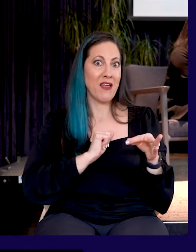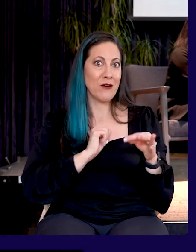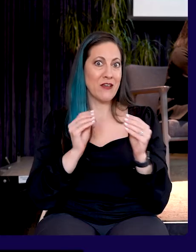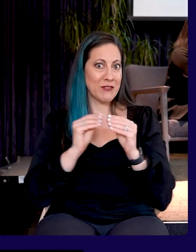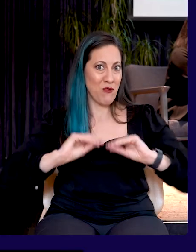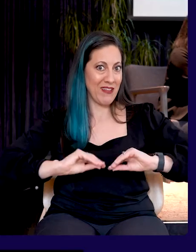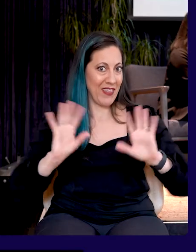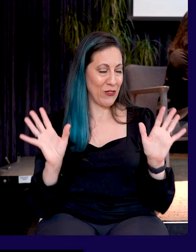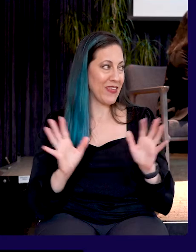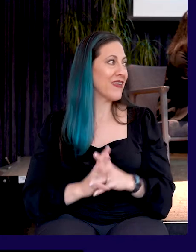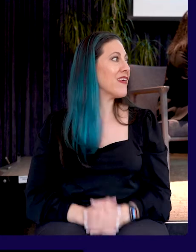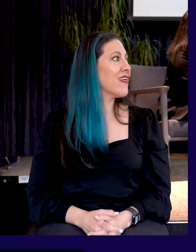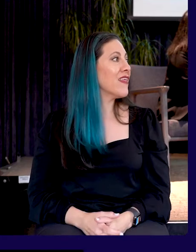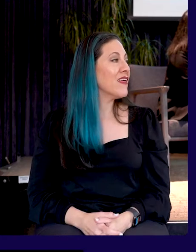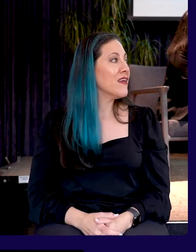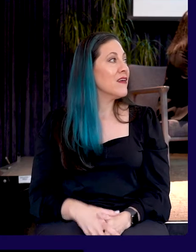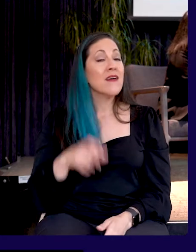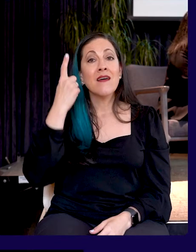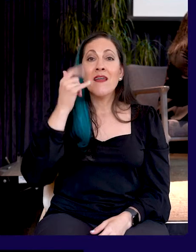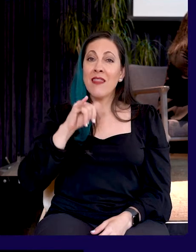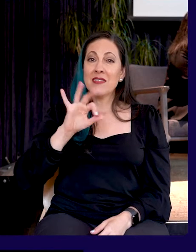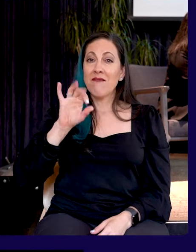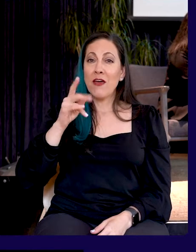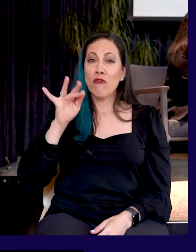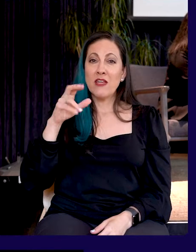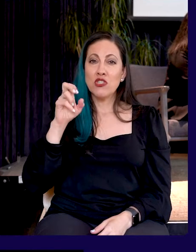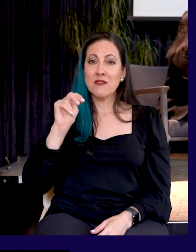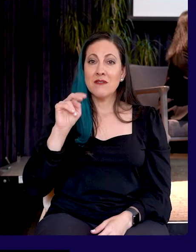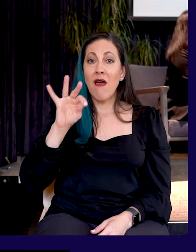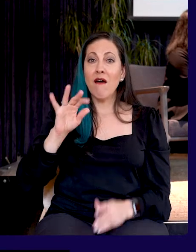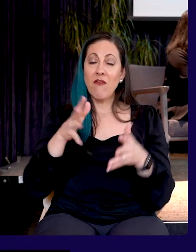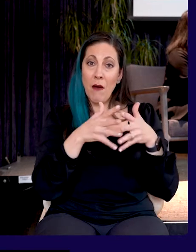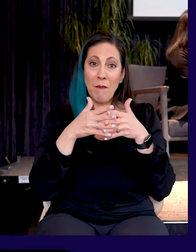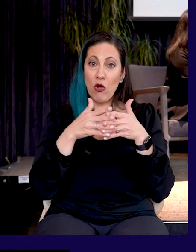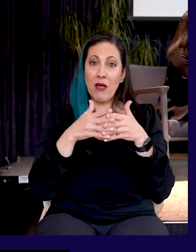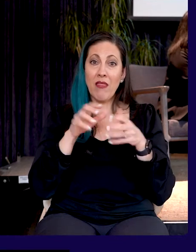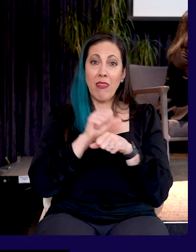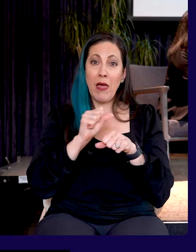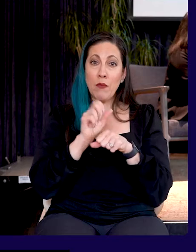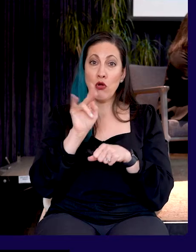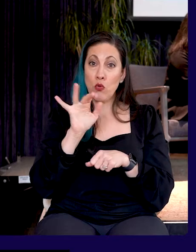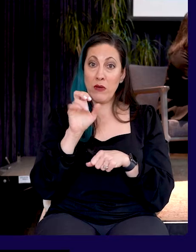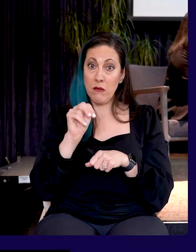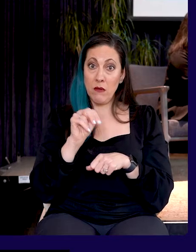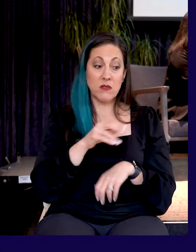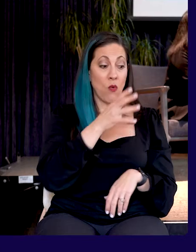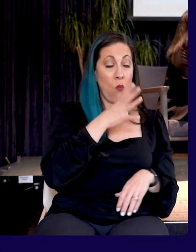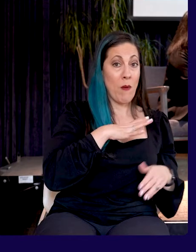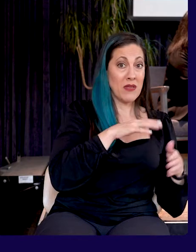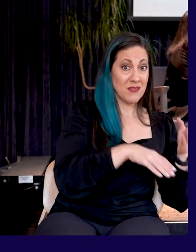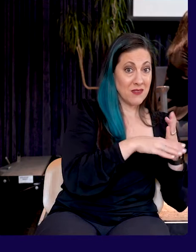clearly. Essentially, that's the Federation of America's Labor Unions. So we represent everyone from women's soccer